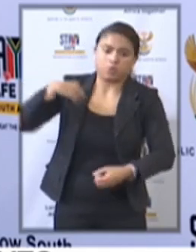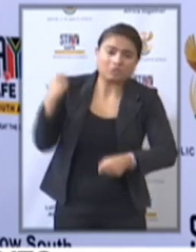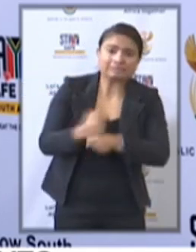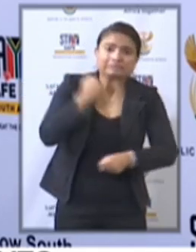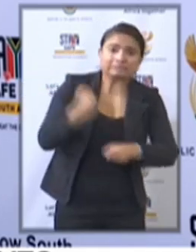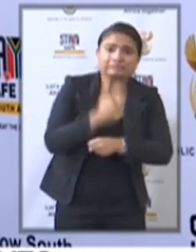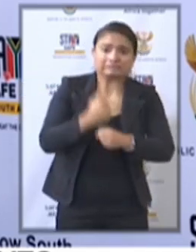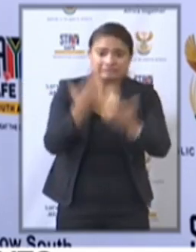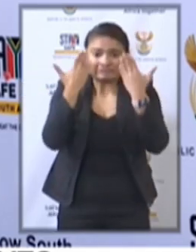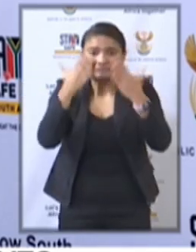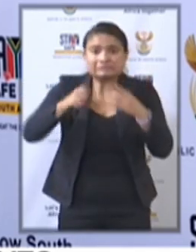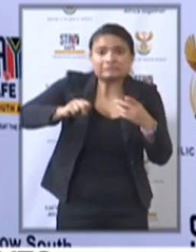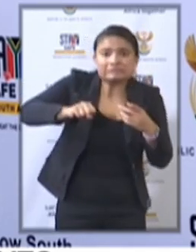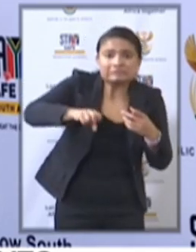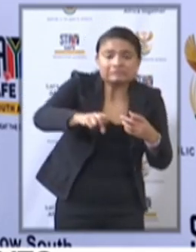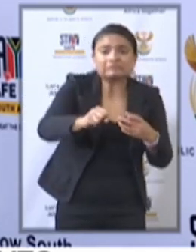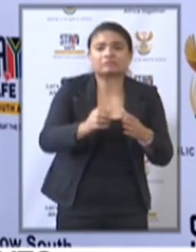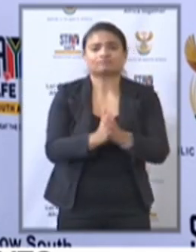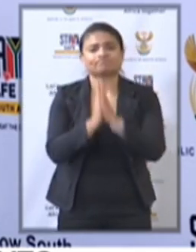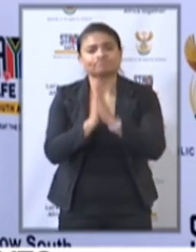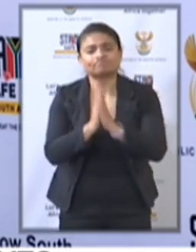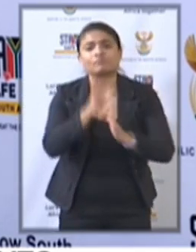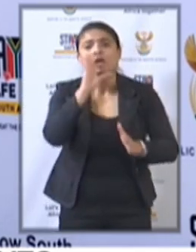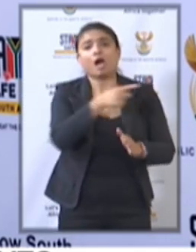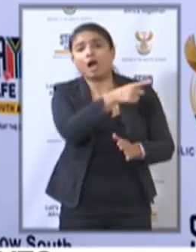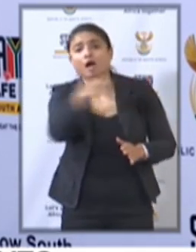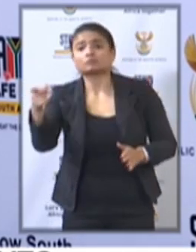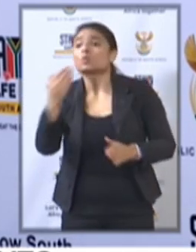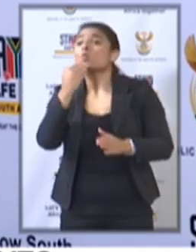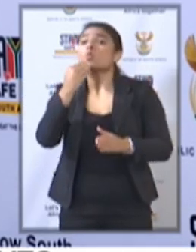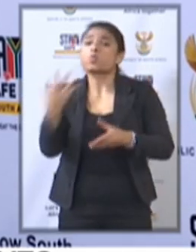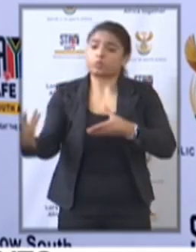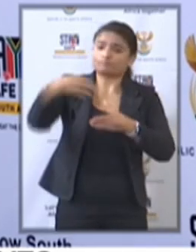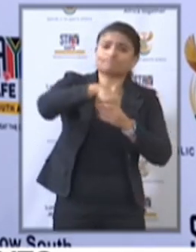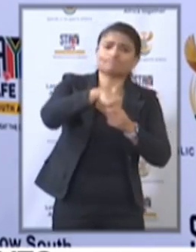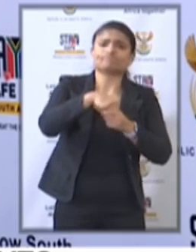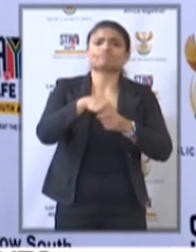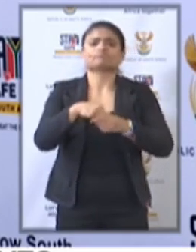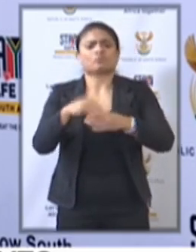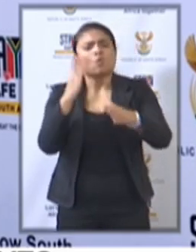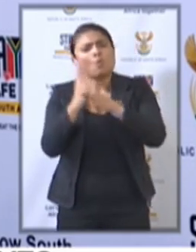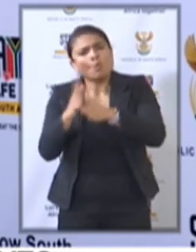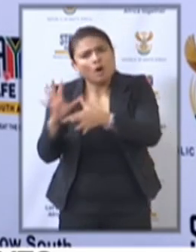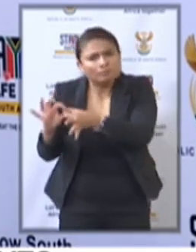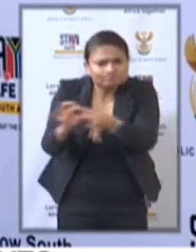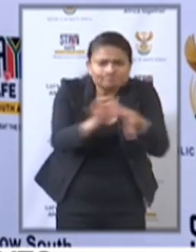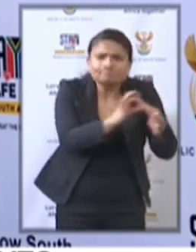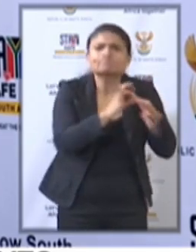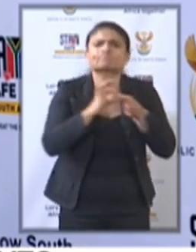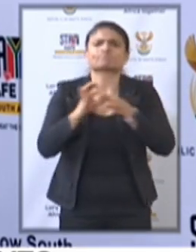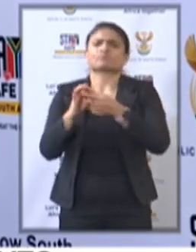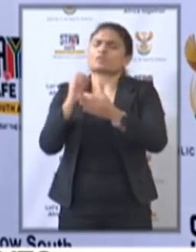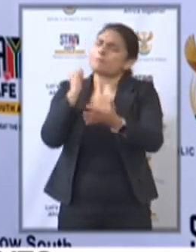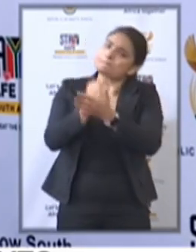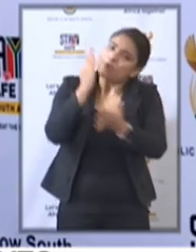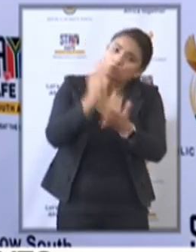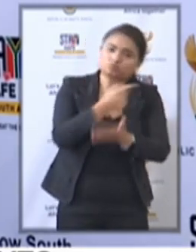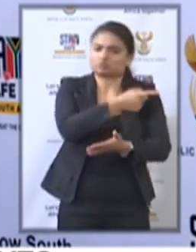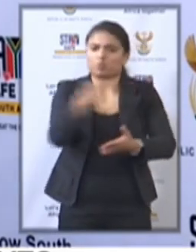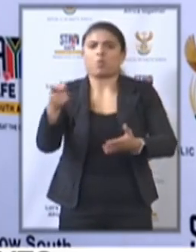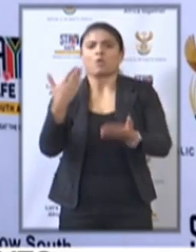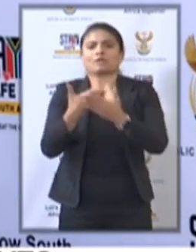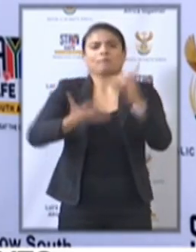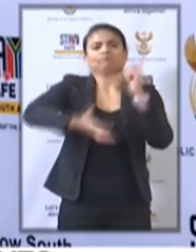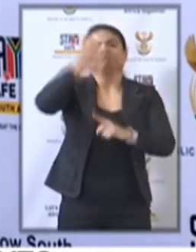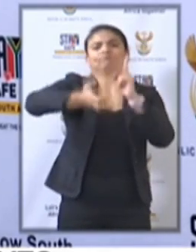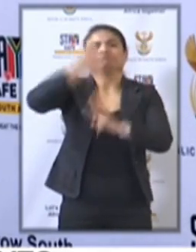urge all the stakeholders to work together to ensure that we succeed. Because any